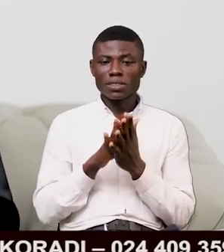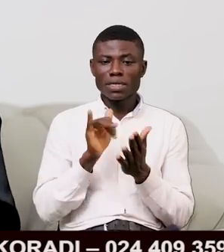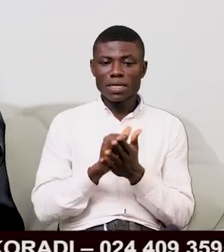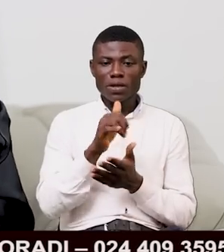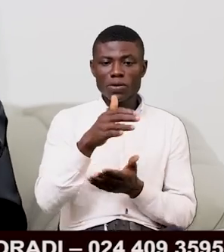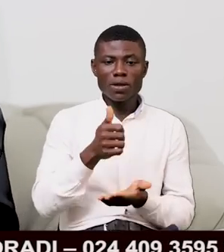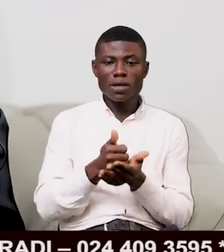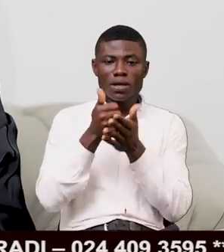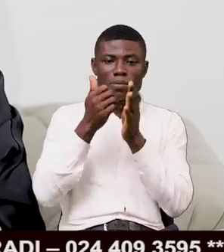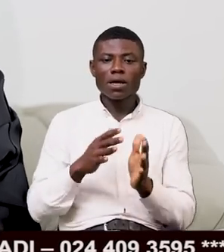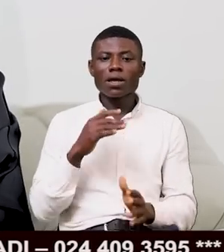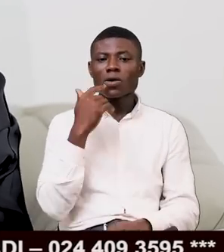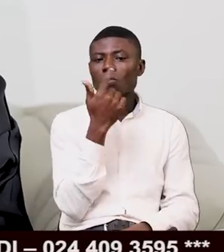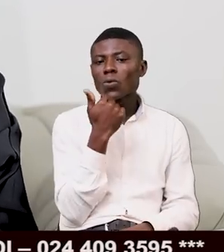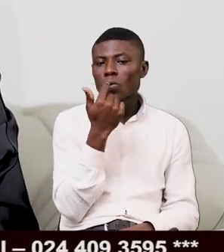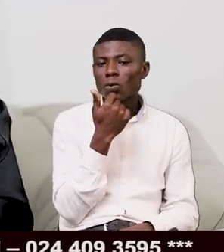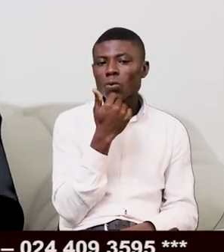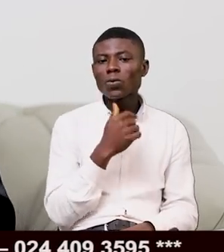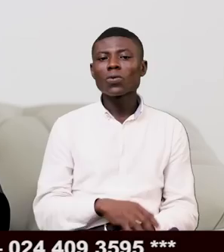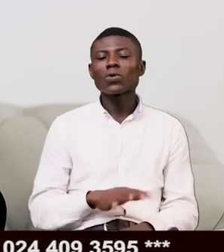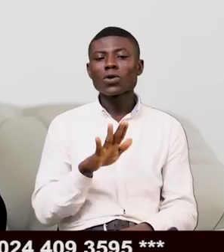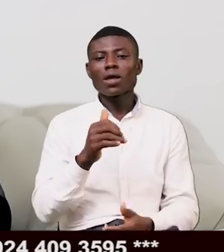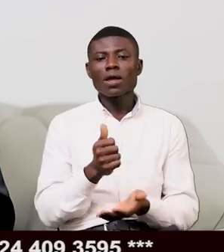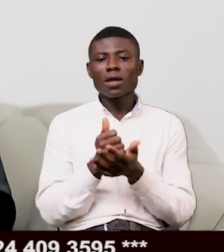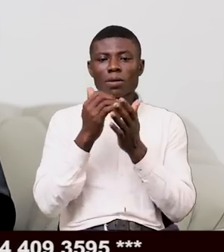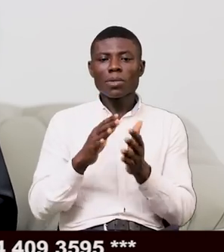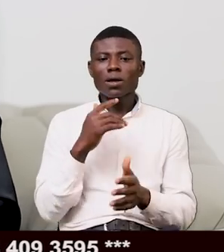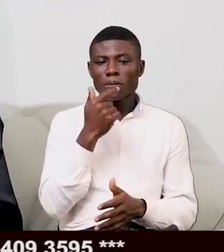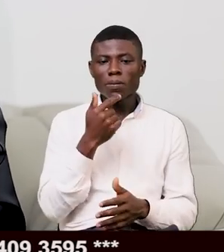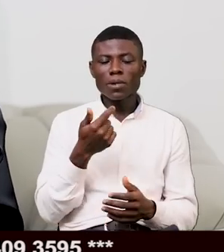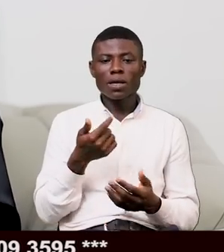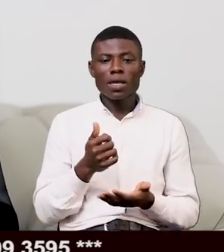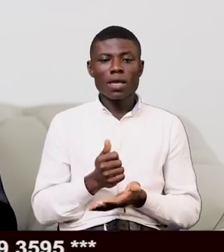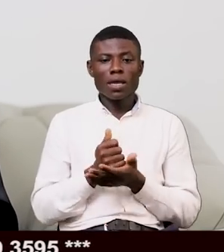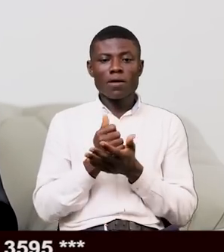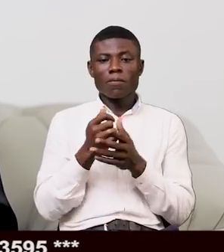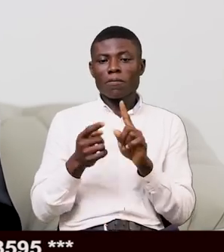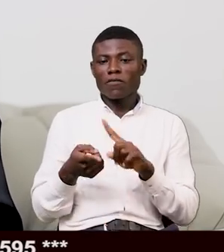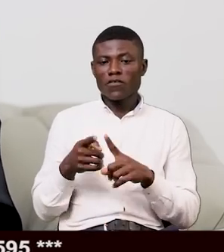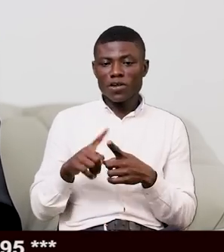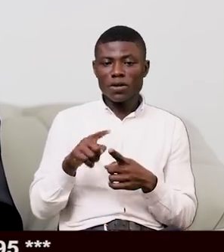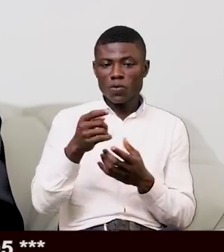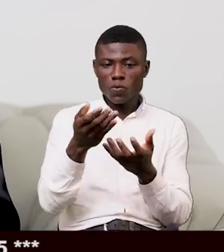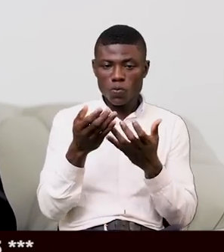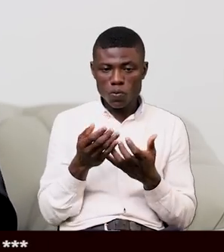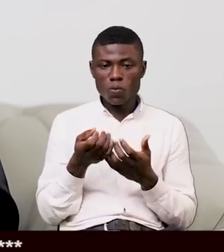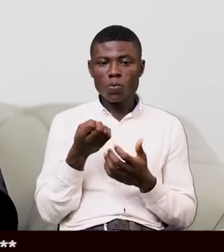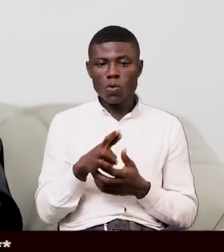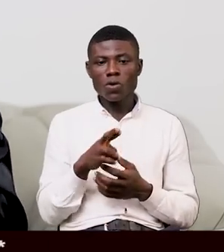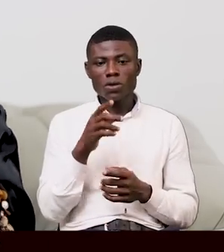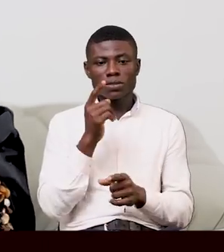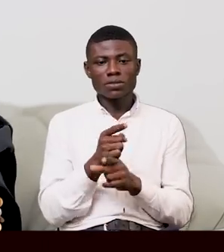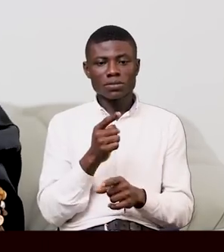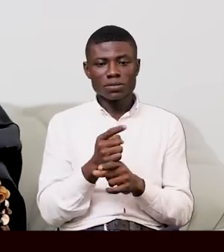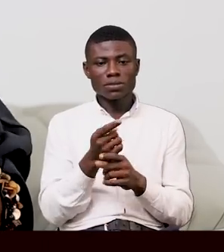your helper or helpmate or hen a helpmate na wo hwe hwe ana wo hwe